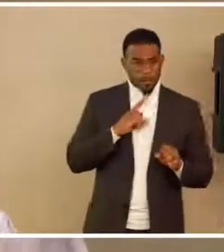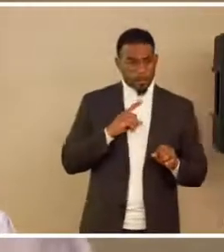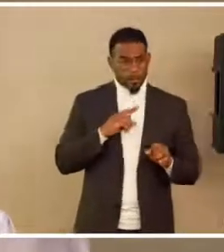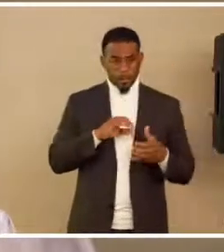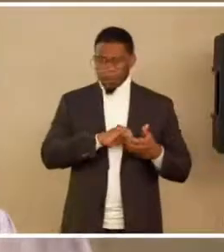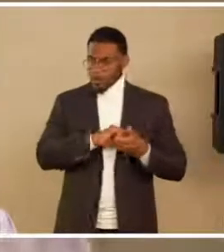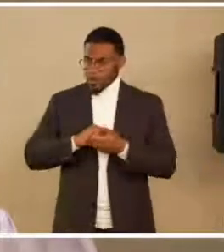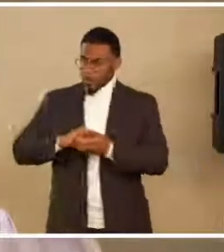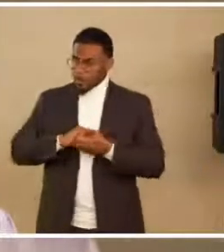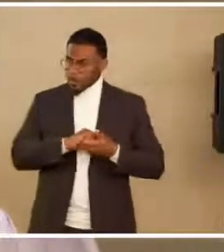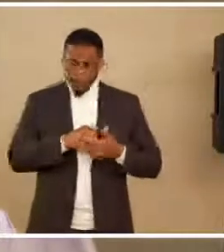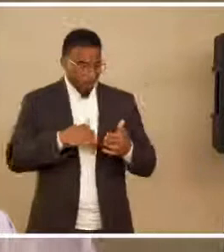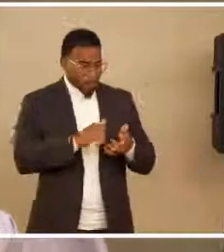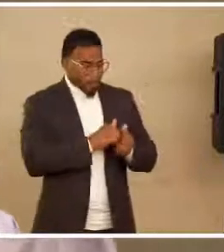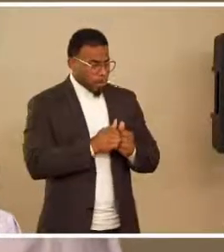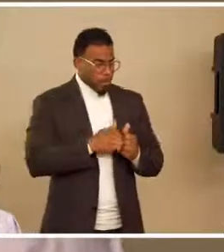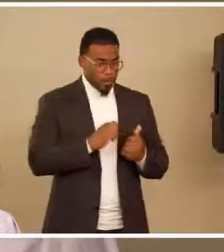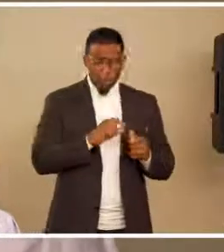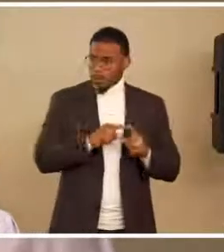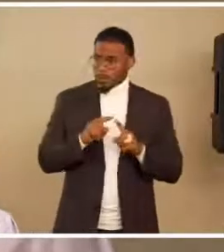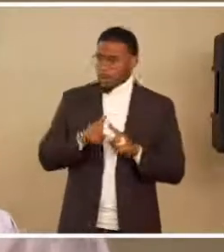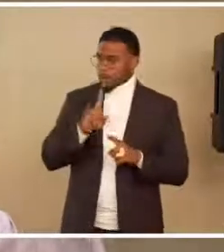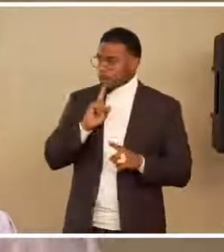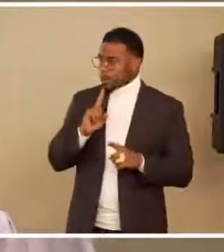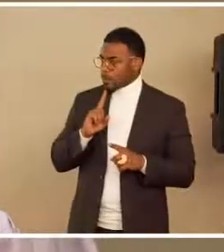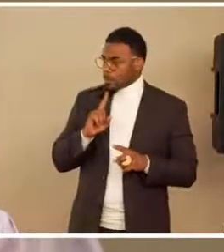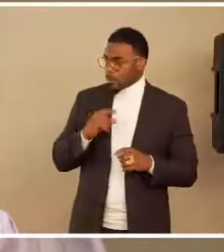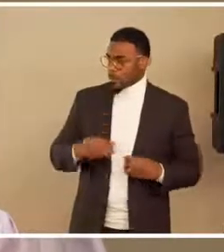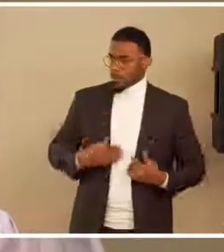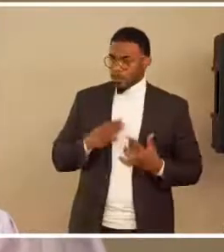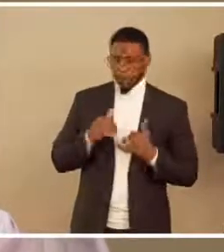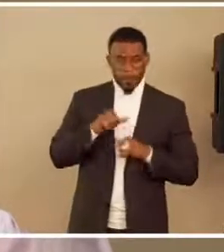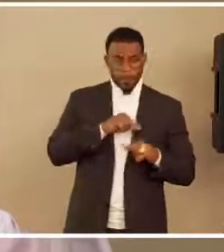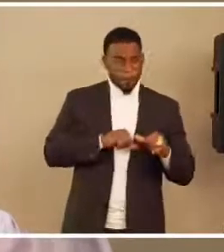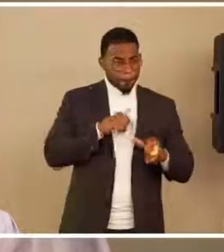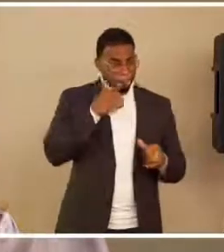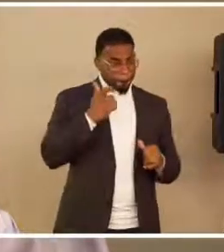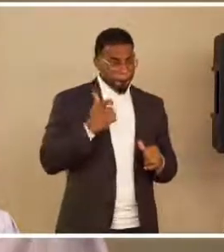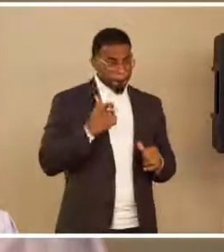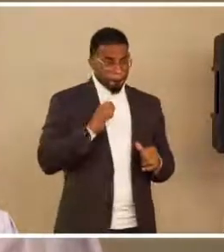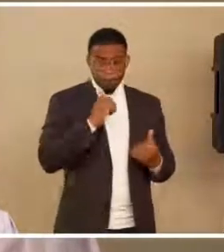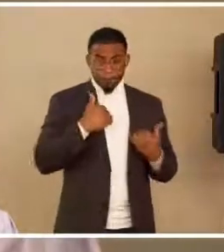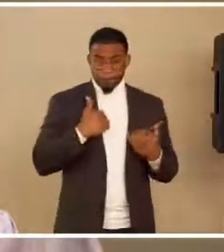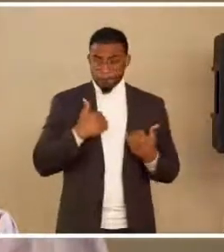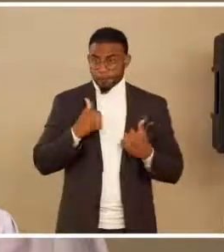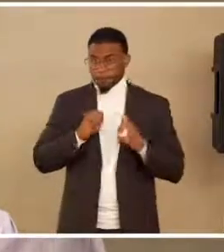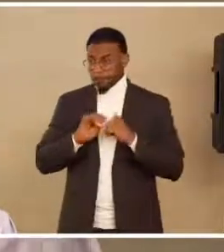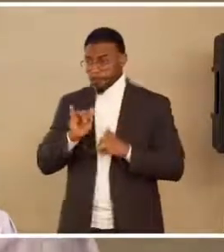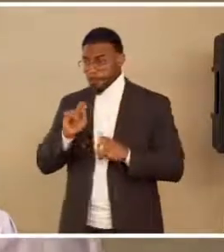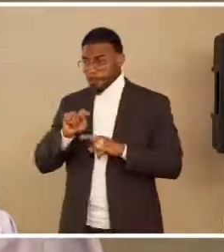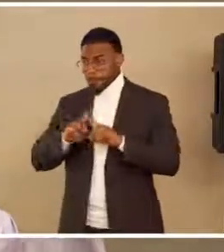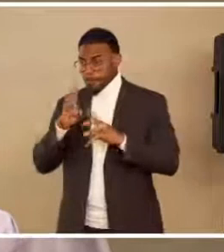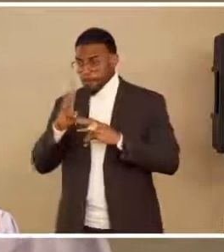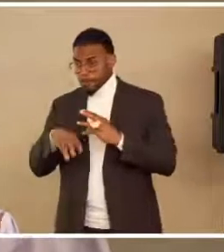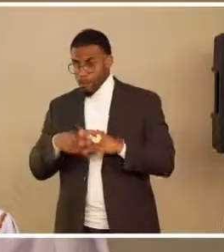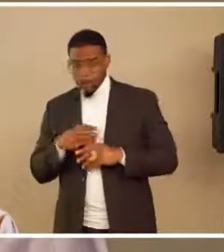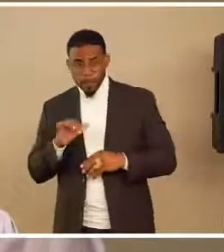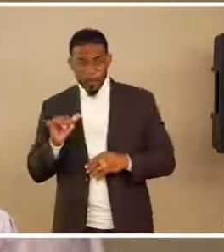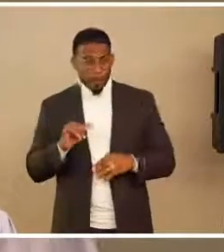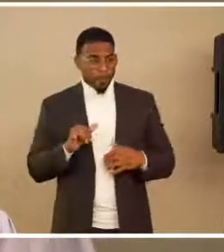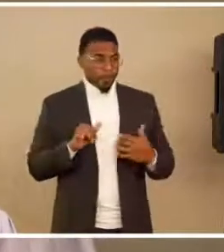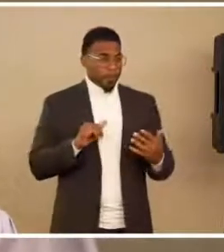know, in solidarity all together, and also being inspired by each other. Because, you know, having shows like A Different World,